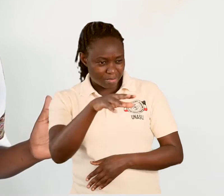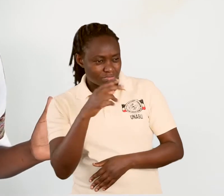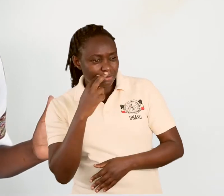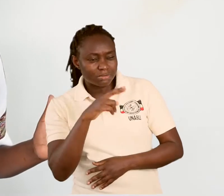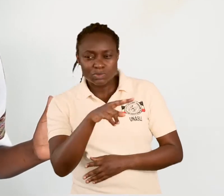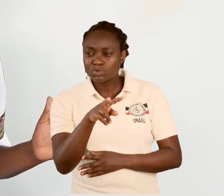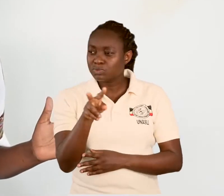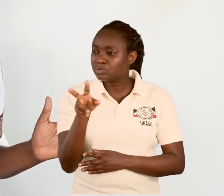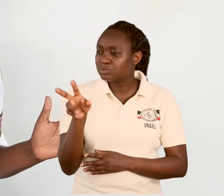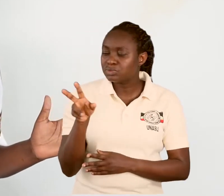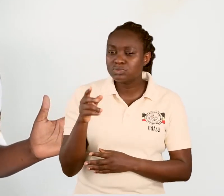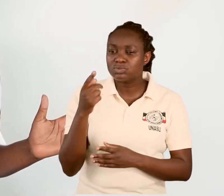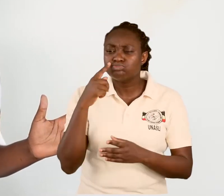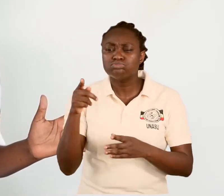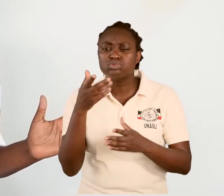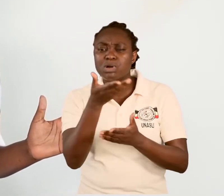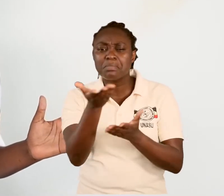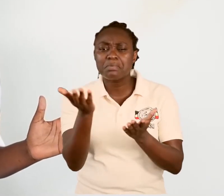What do you see?